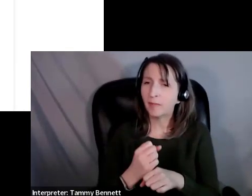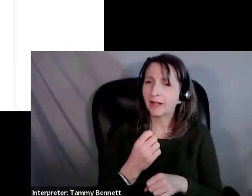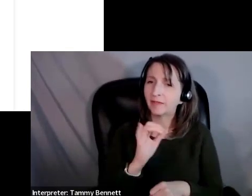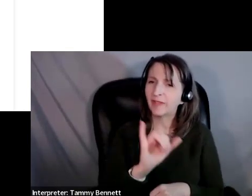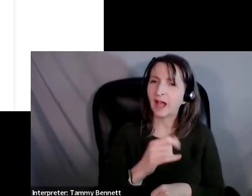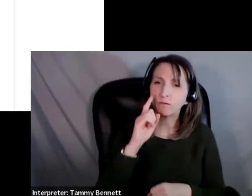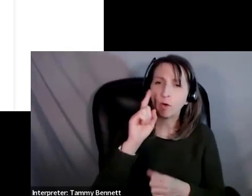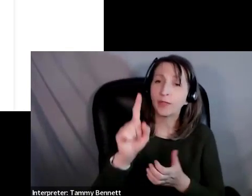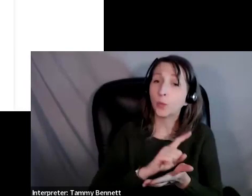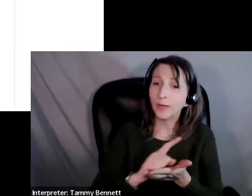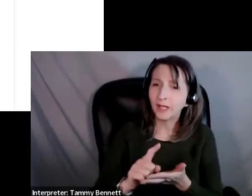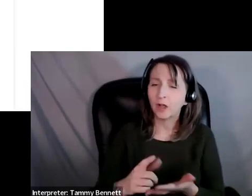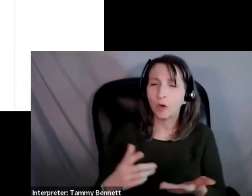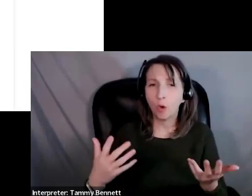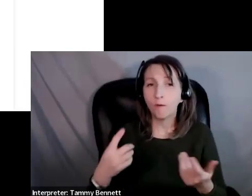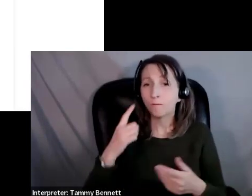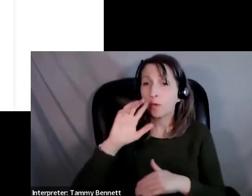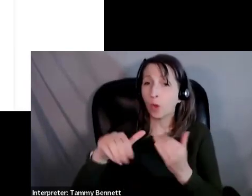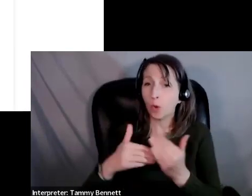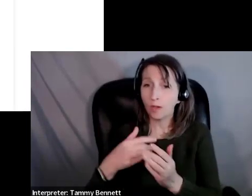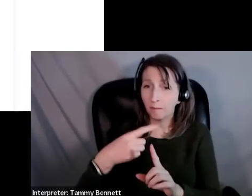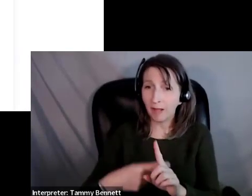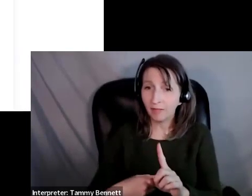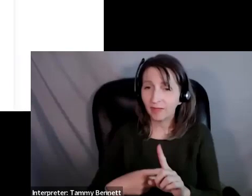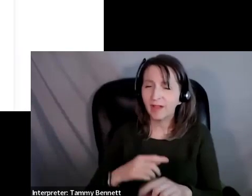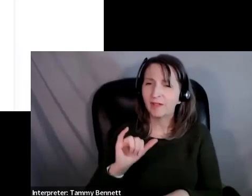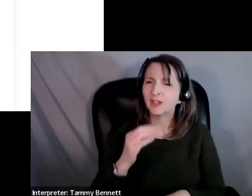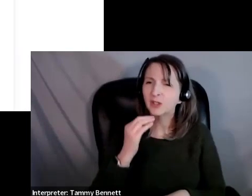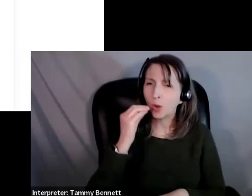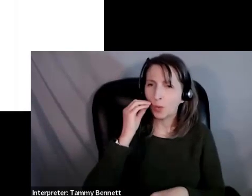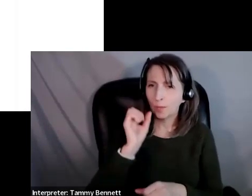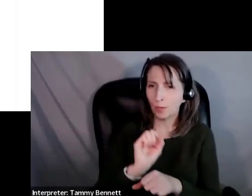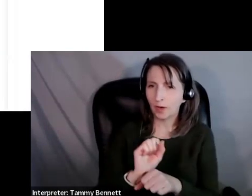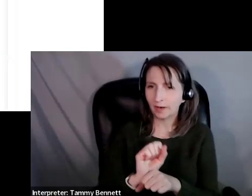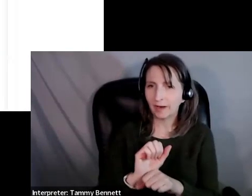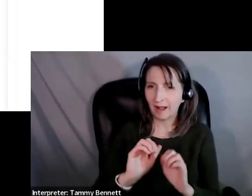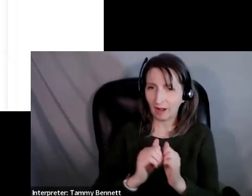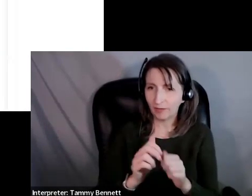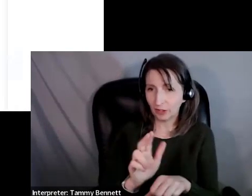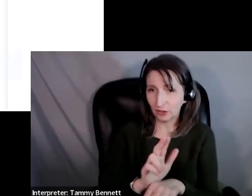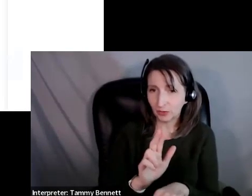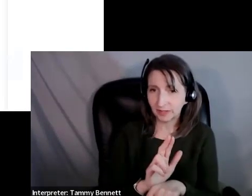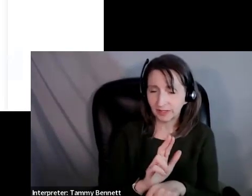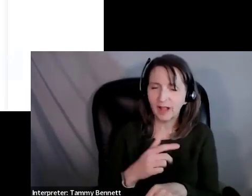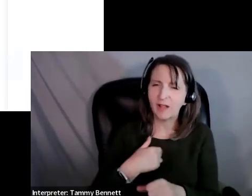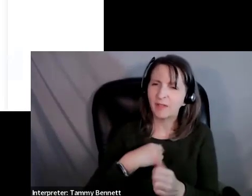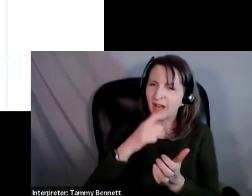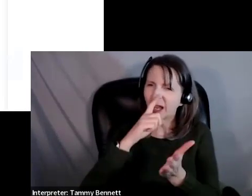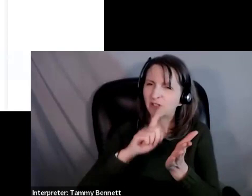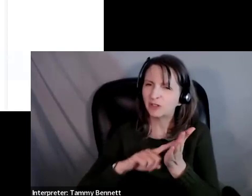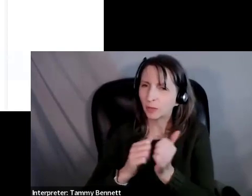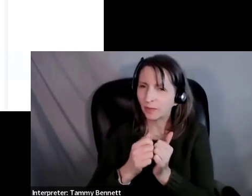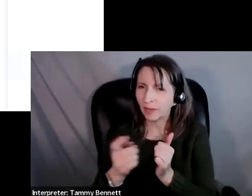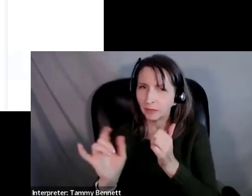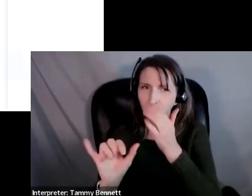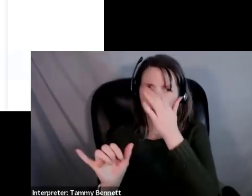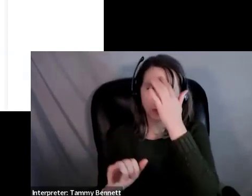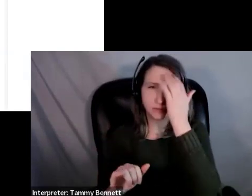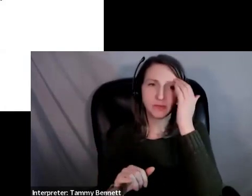this is what their homework is and this is how they're going to use it. then I check back up with them as well. And this is for a baby doll.